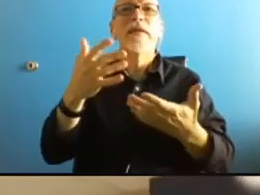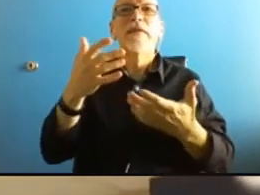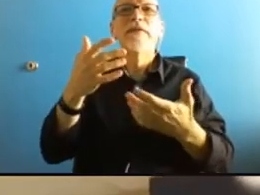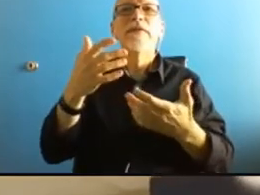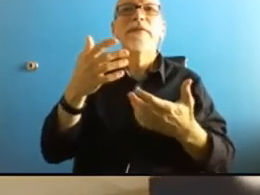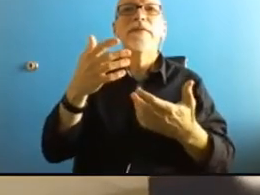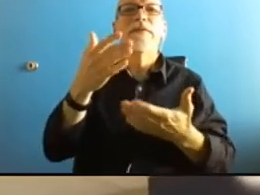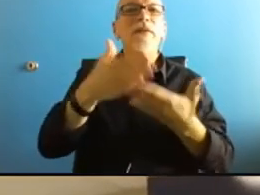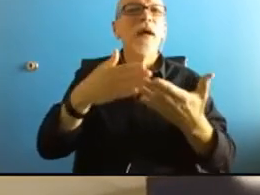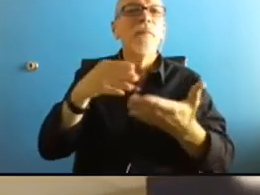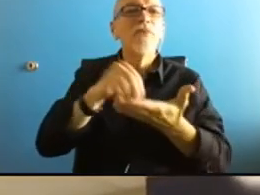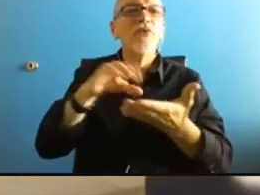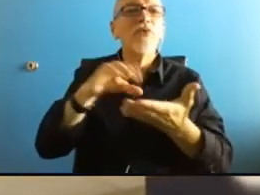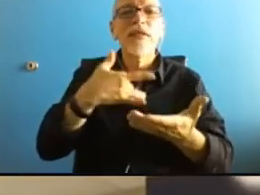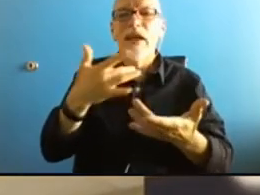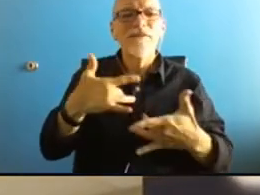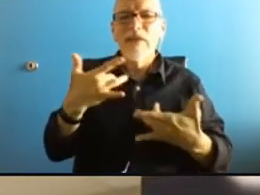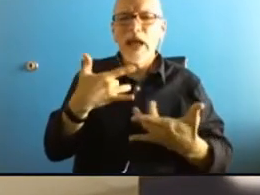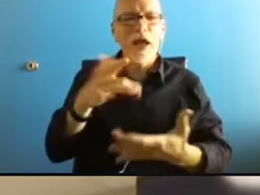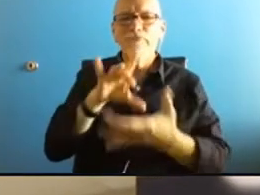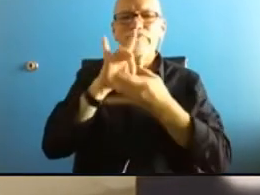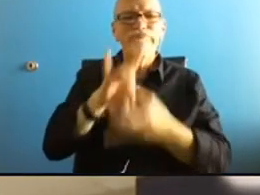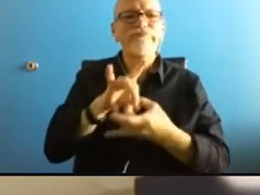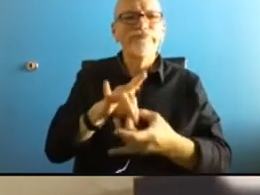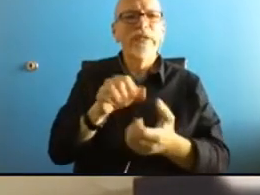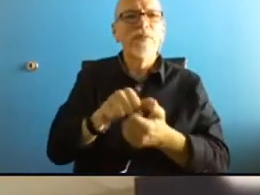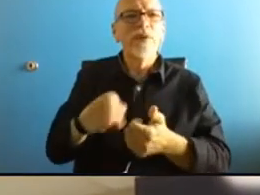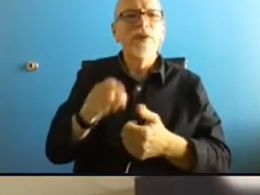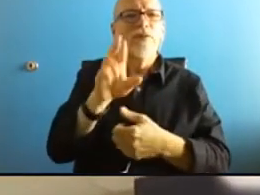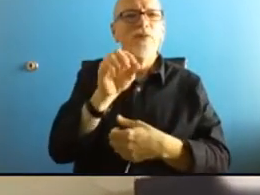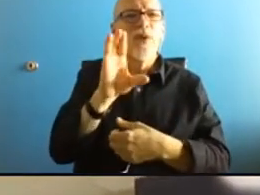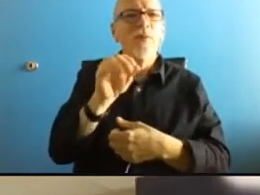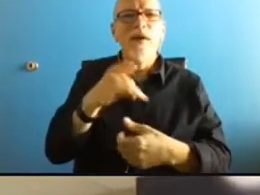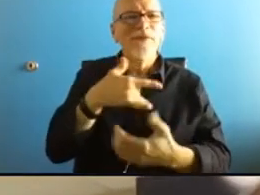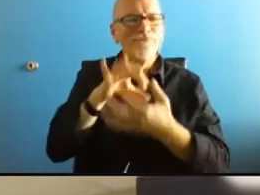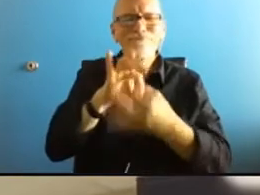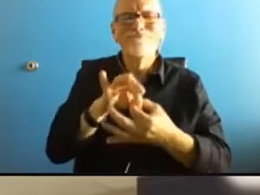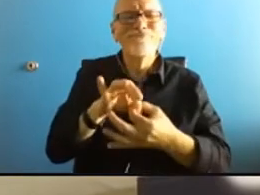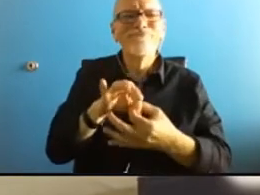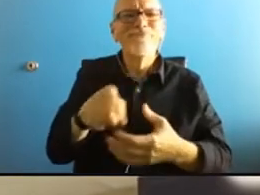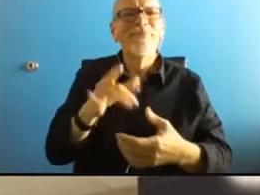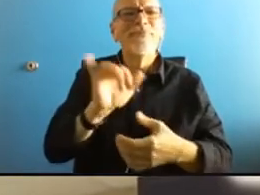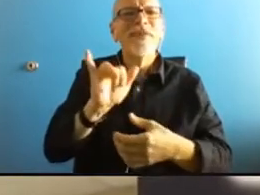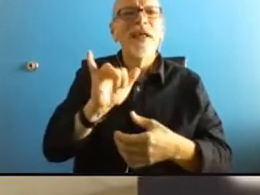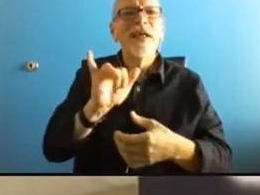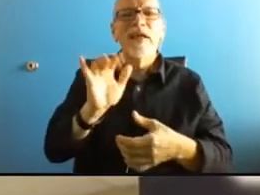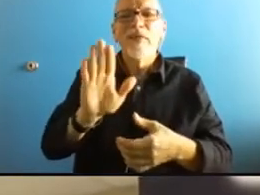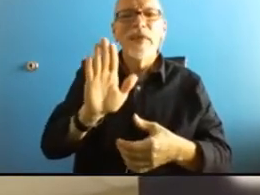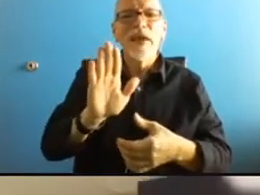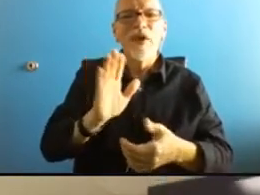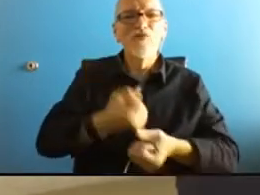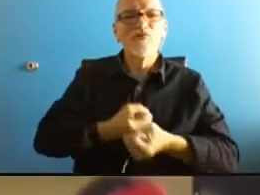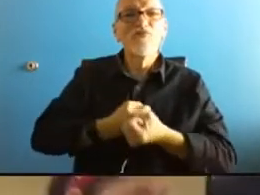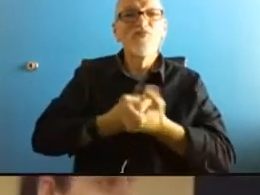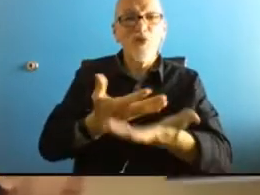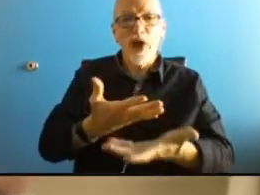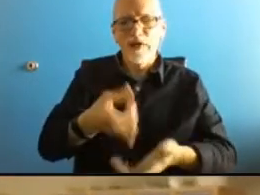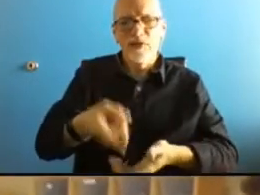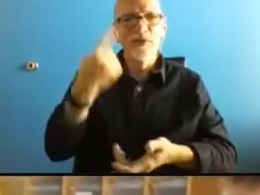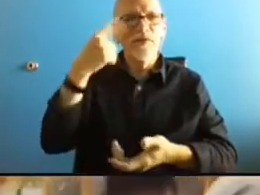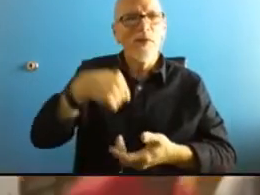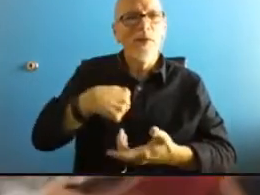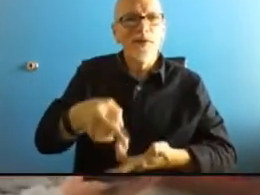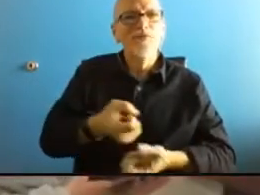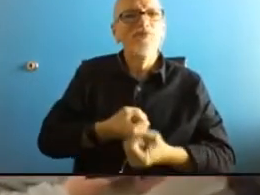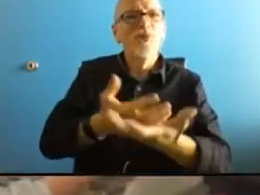they feel connected to these robots, that it's like a form of expression for them.